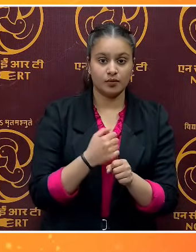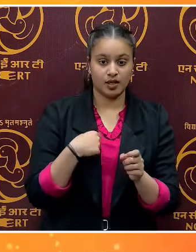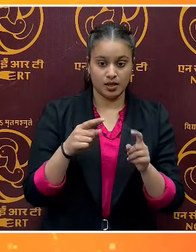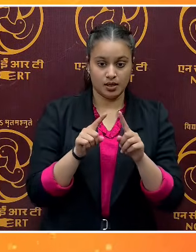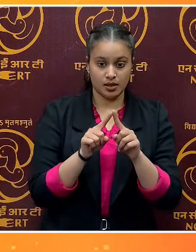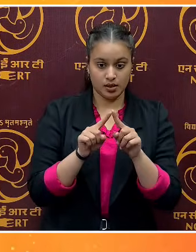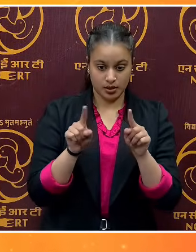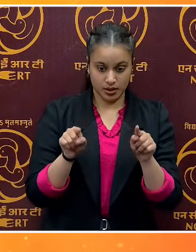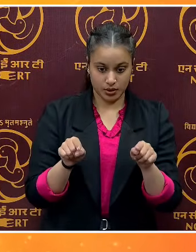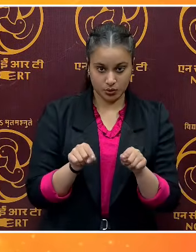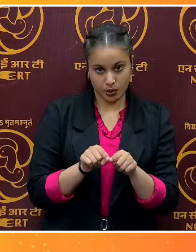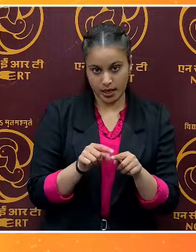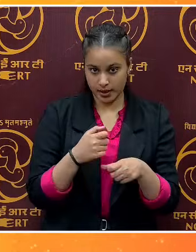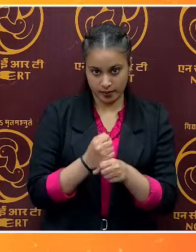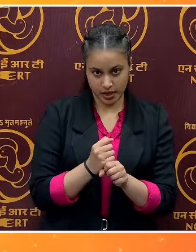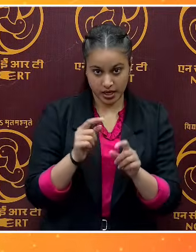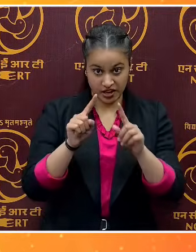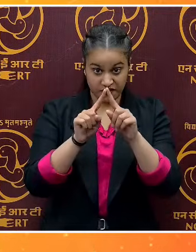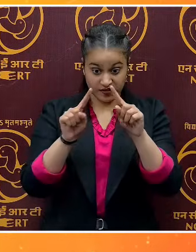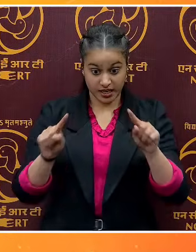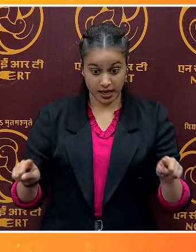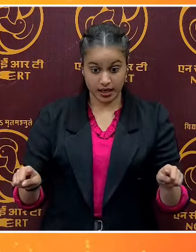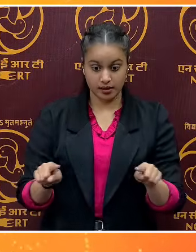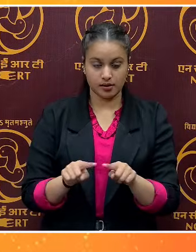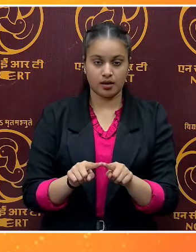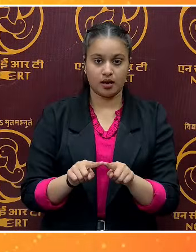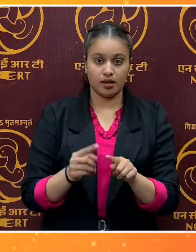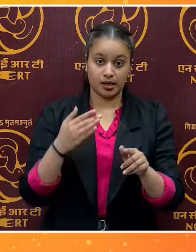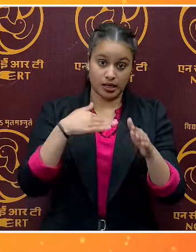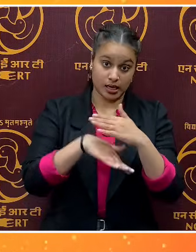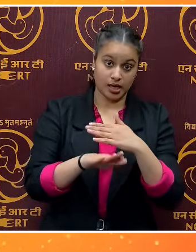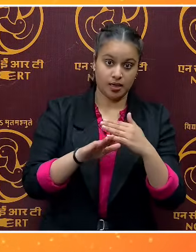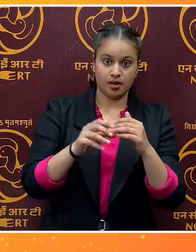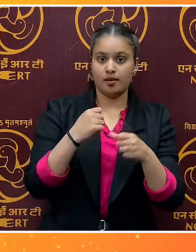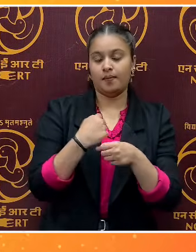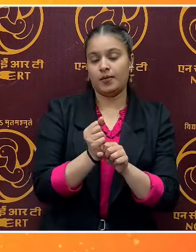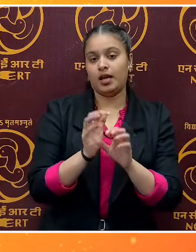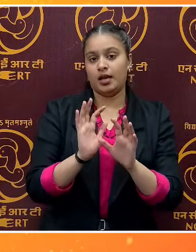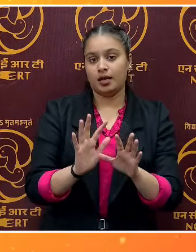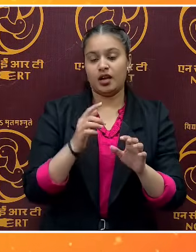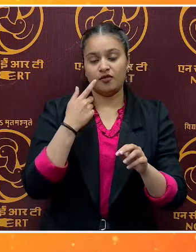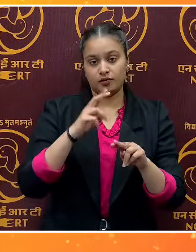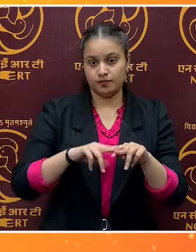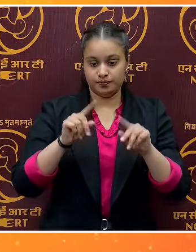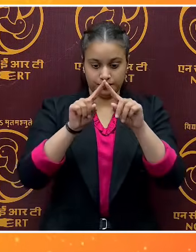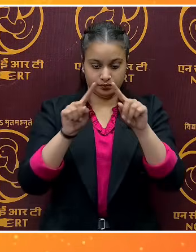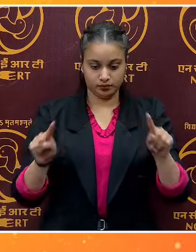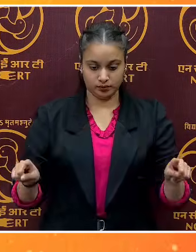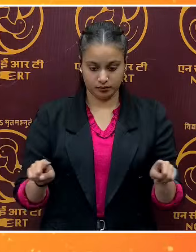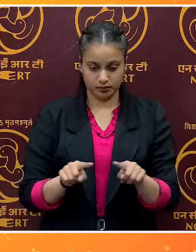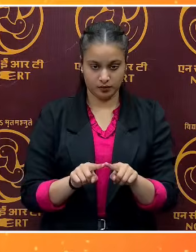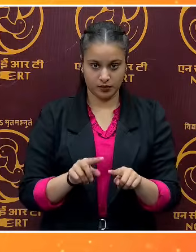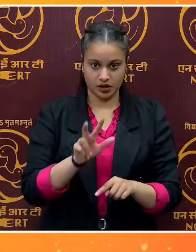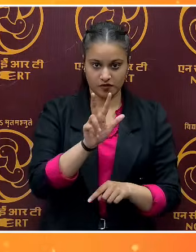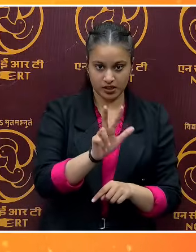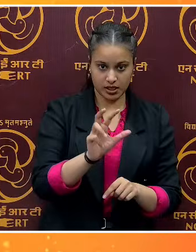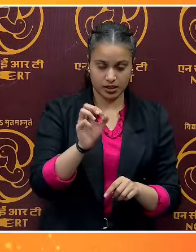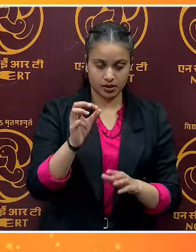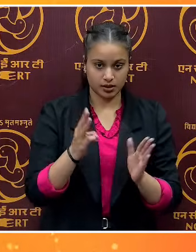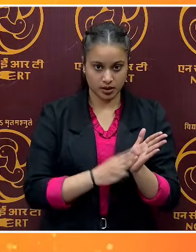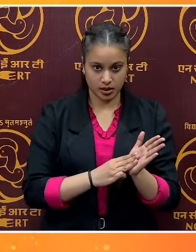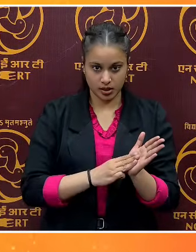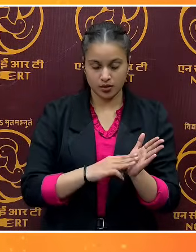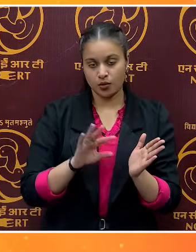a rectangle. Seems little challenging, let us do and see. See, we have a rectangle of sides 8 centimeters and